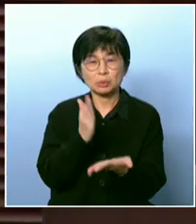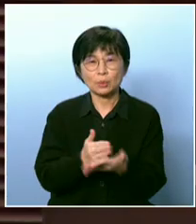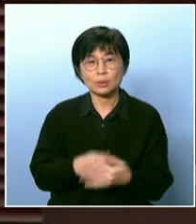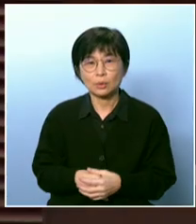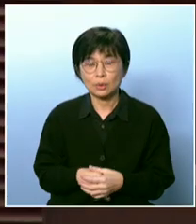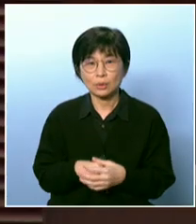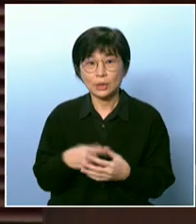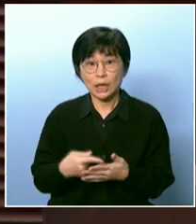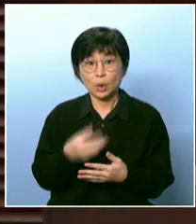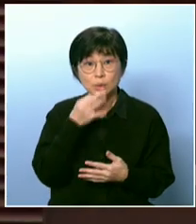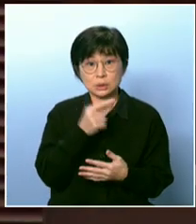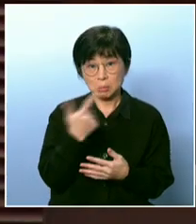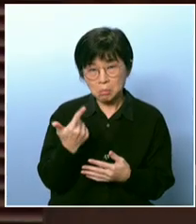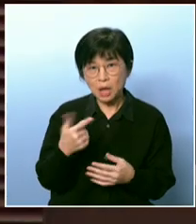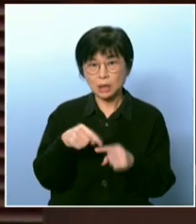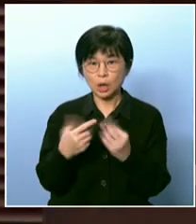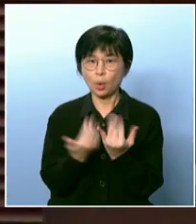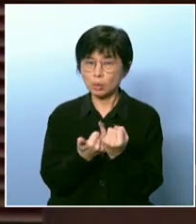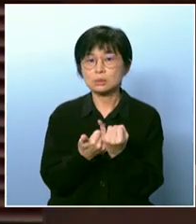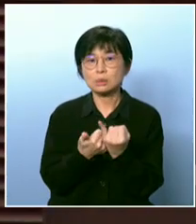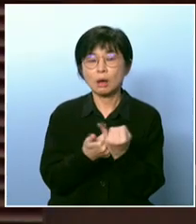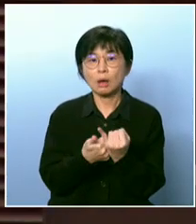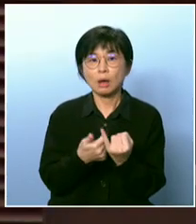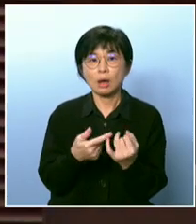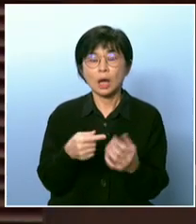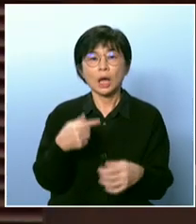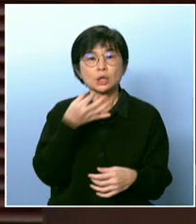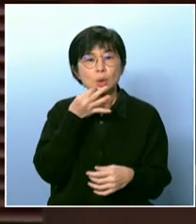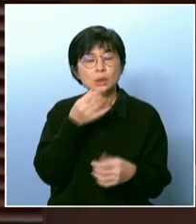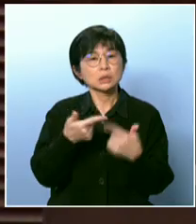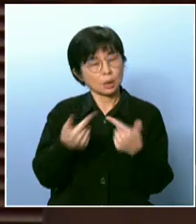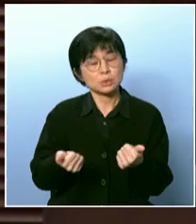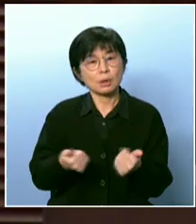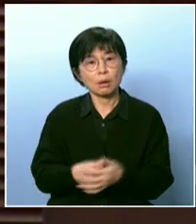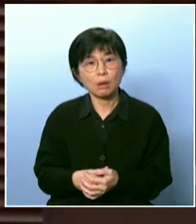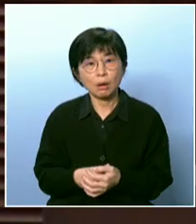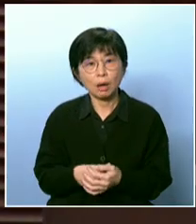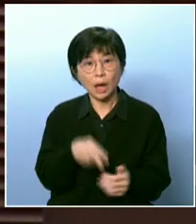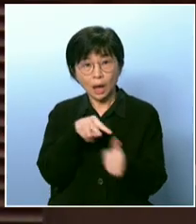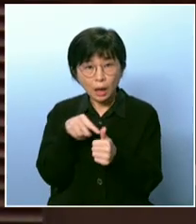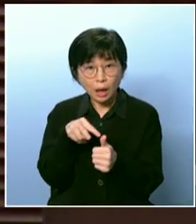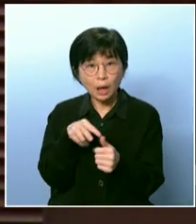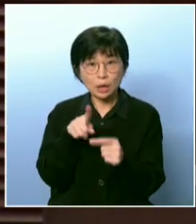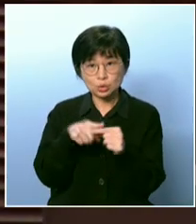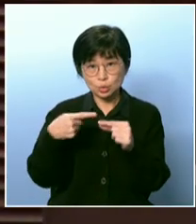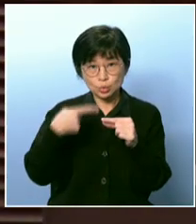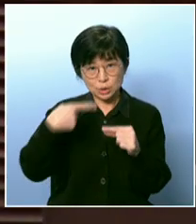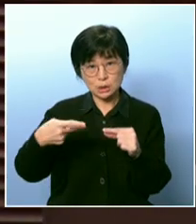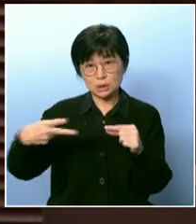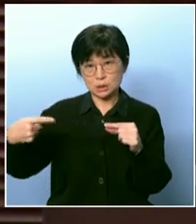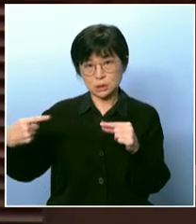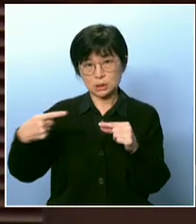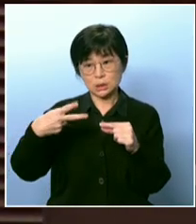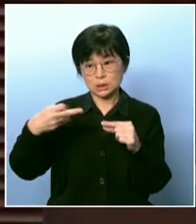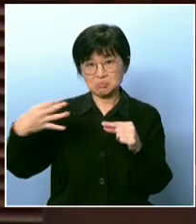younger mentors would be appropriate, 18 or above, of course, to support those